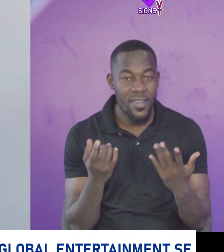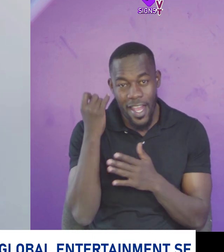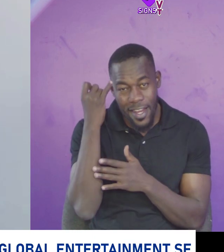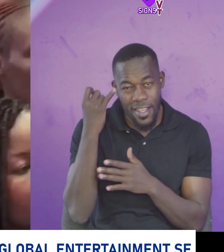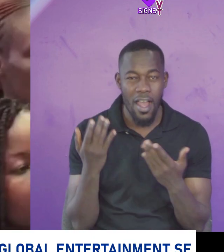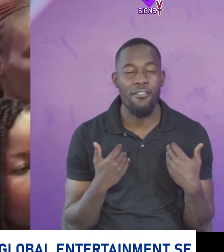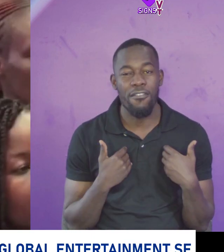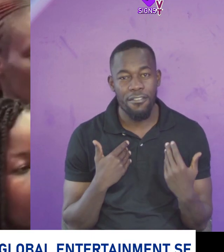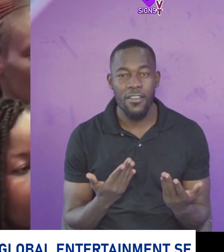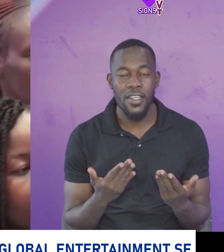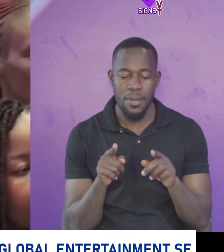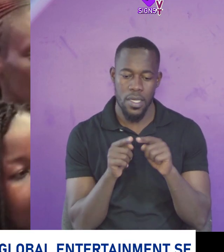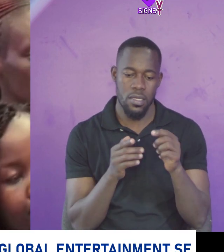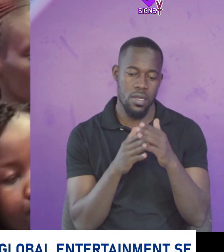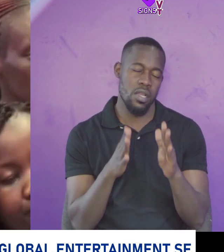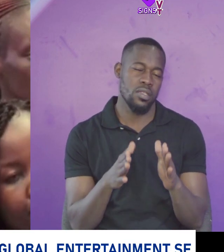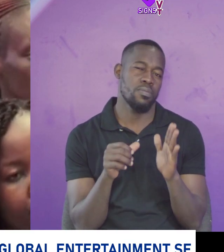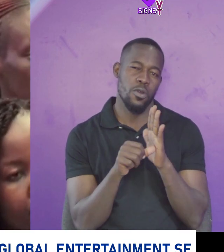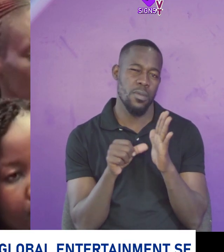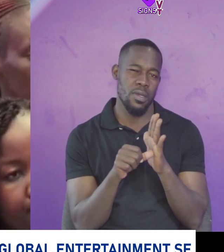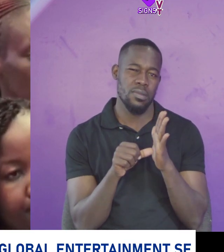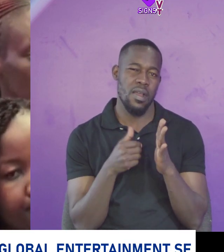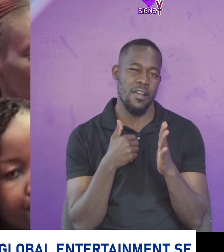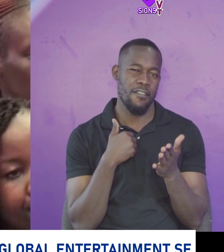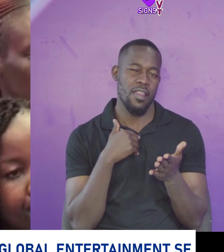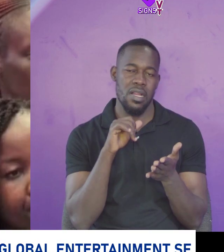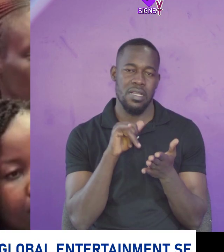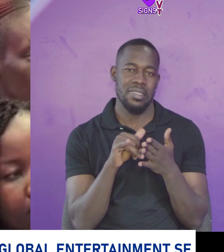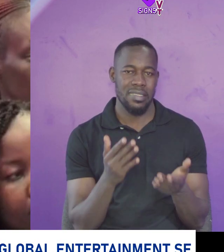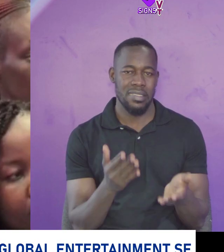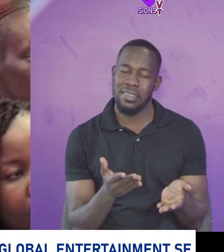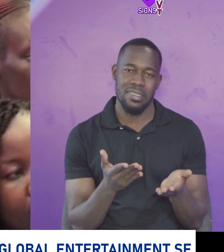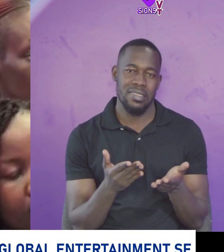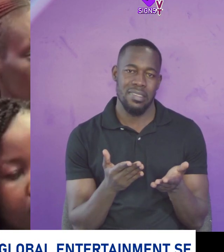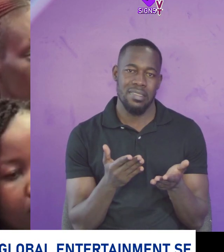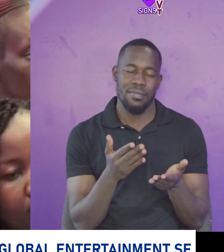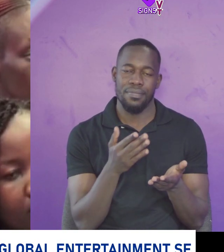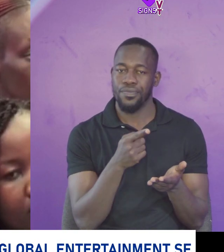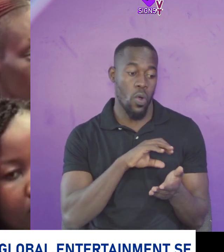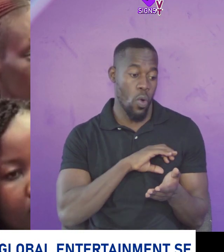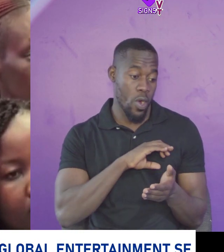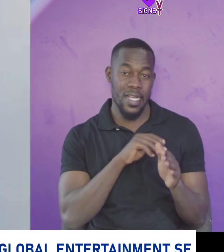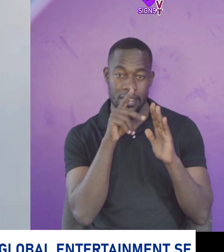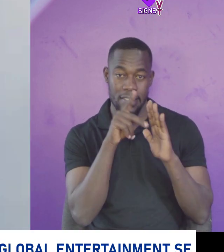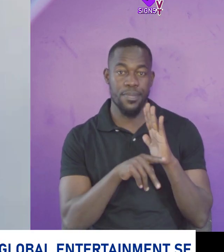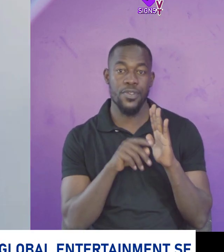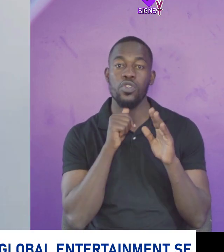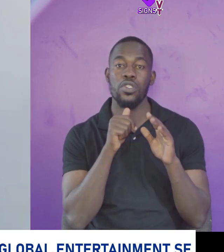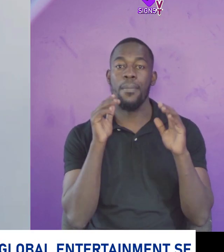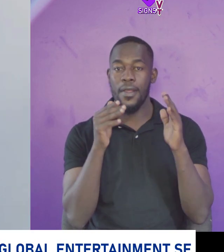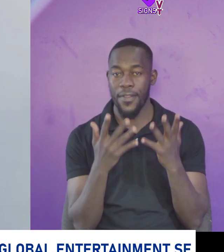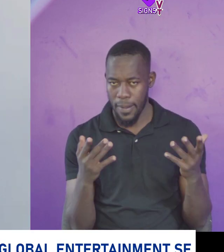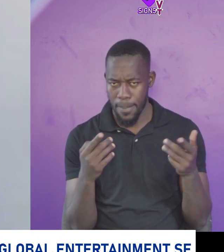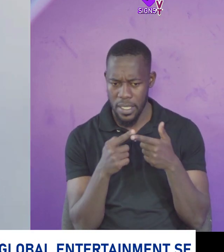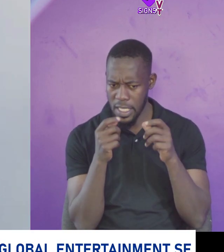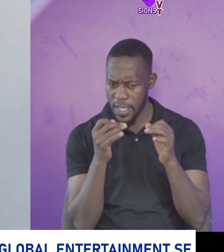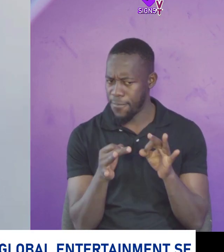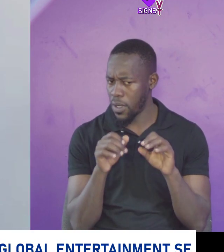our industry is lacking that. Co-ownership is not a big thing, but I think if we decided to